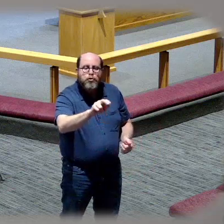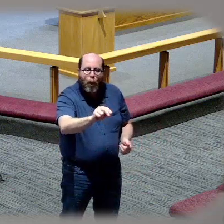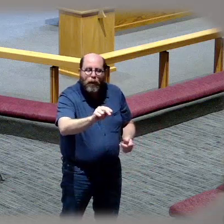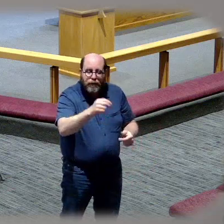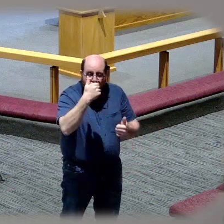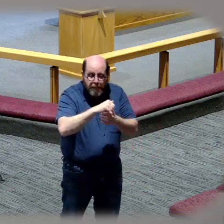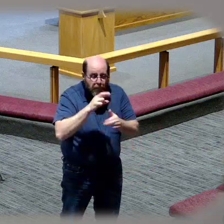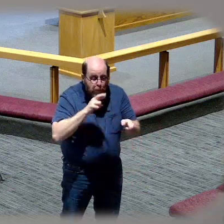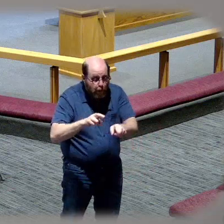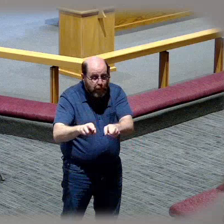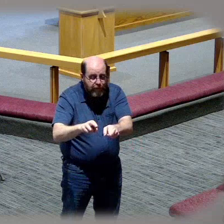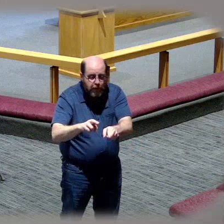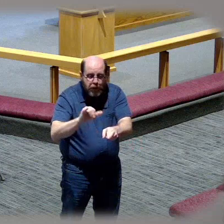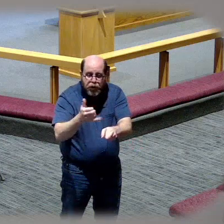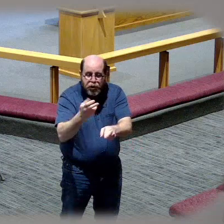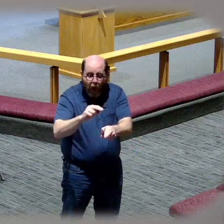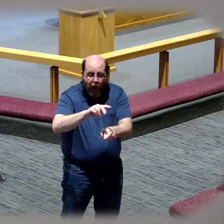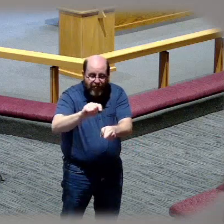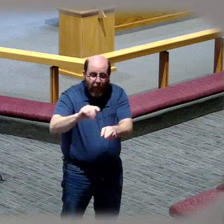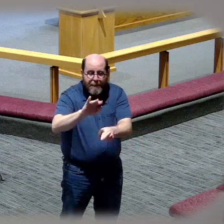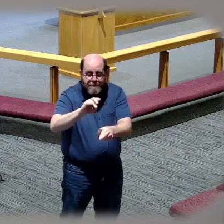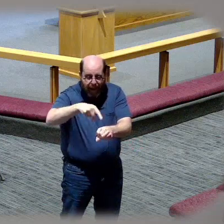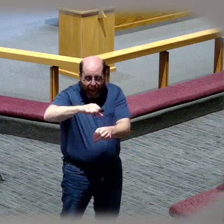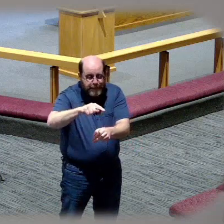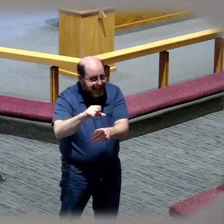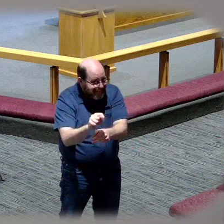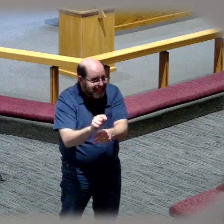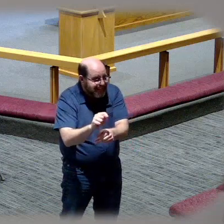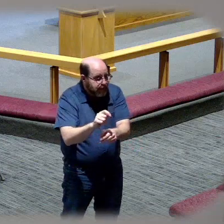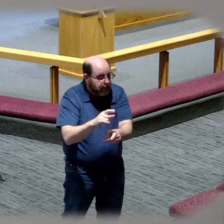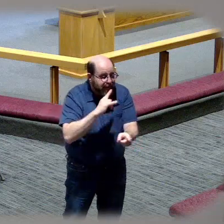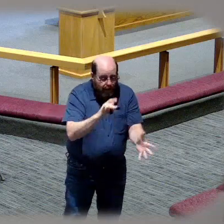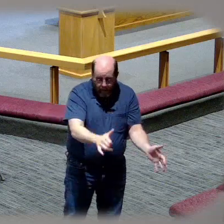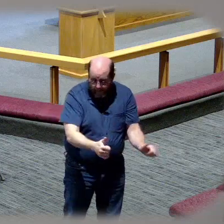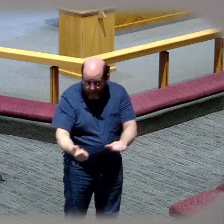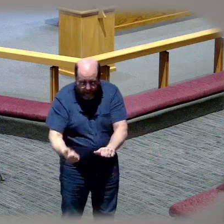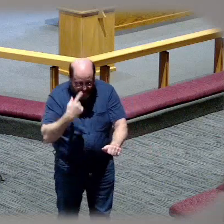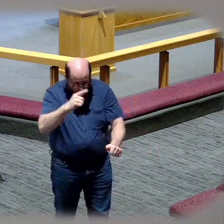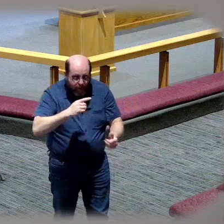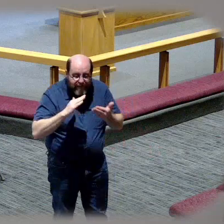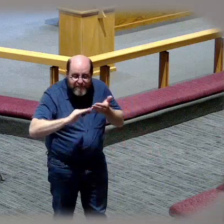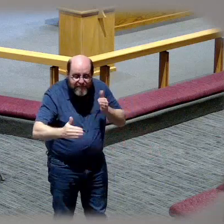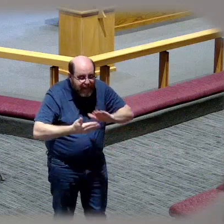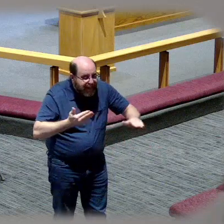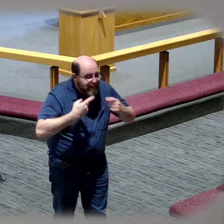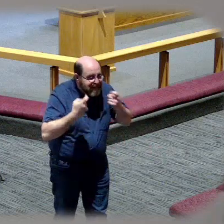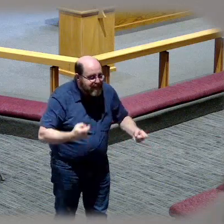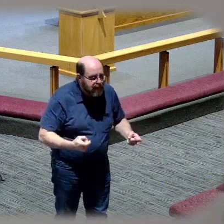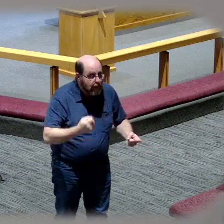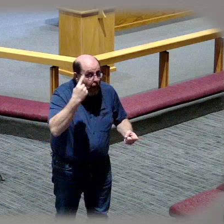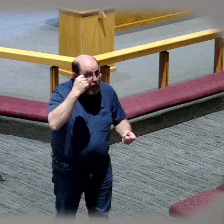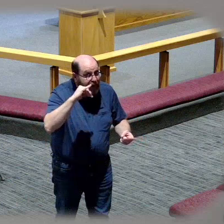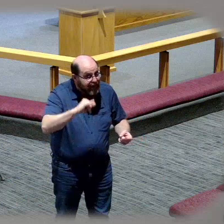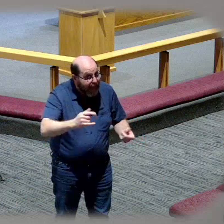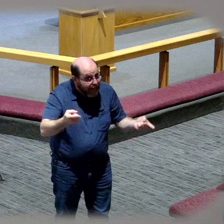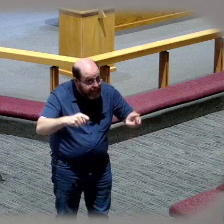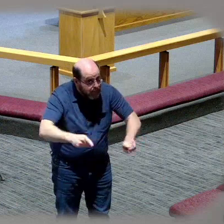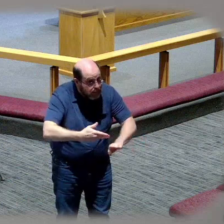something new, a baptism of repentance for the forgiveness of sins, something that had never been done before,